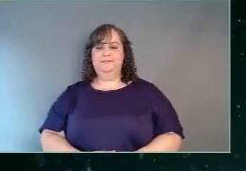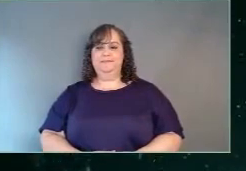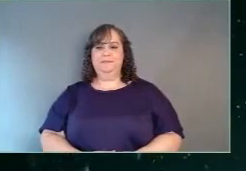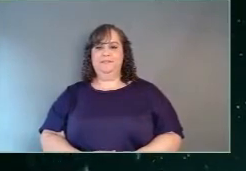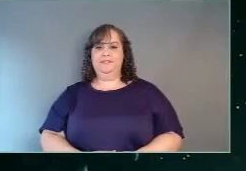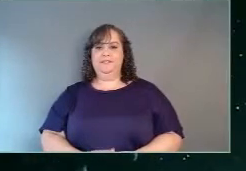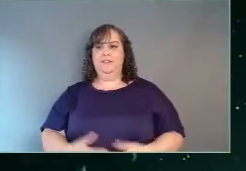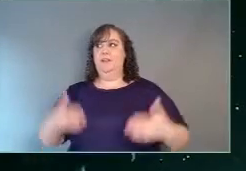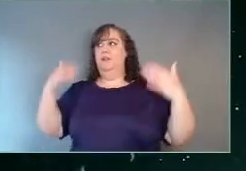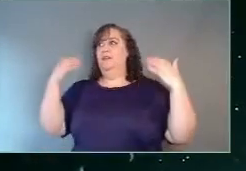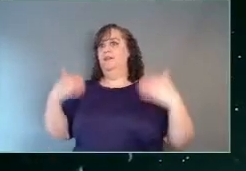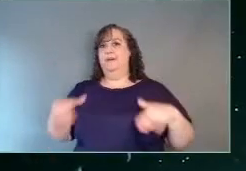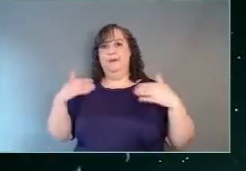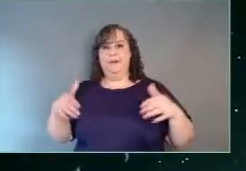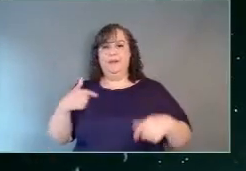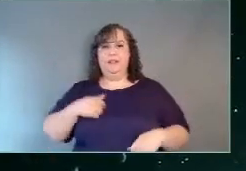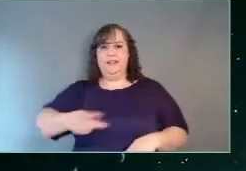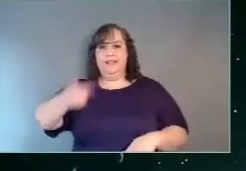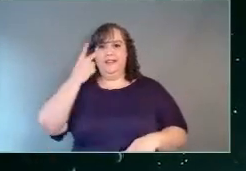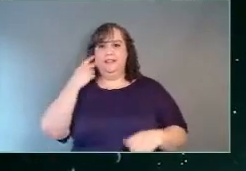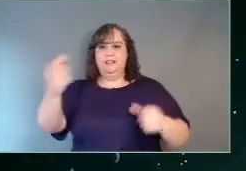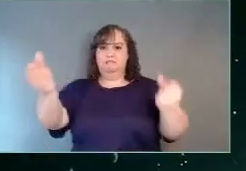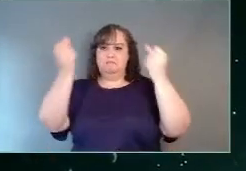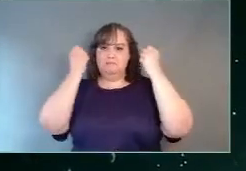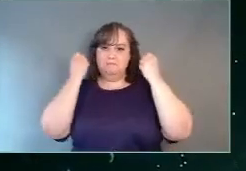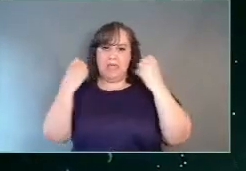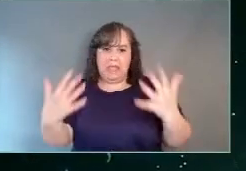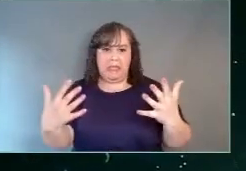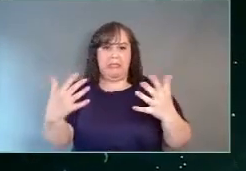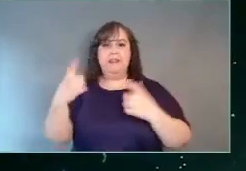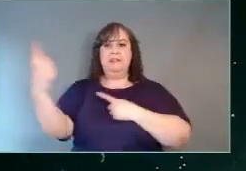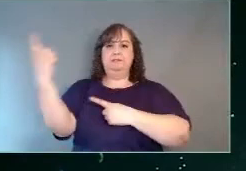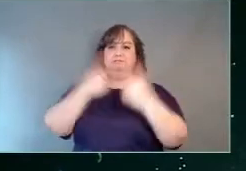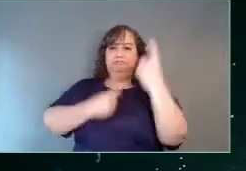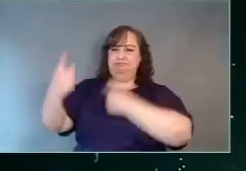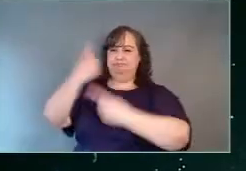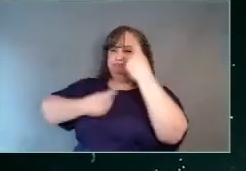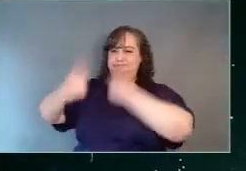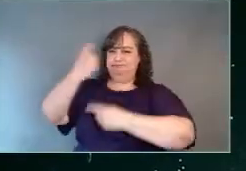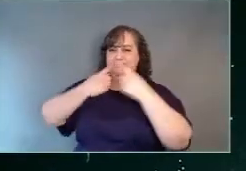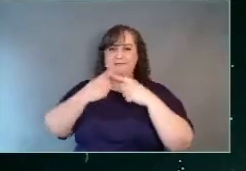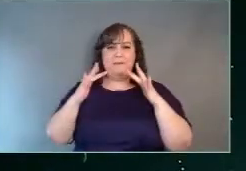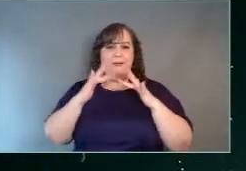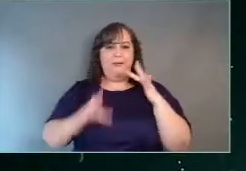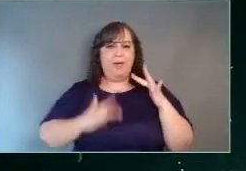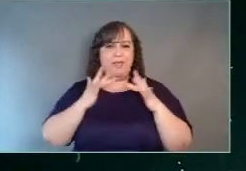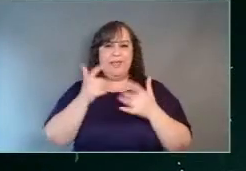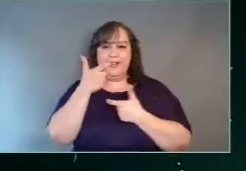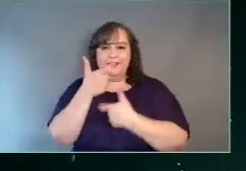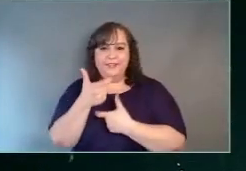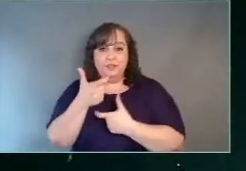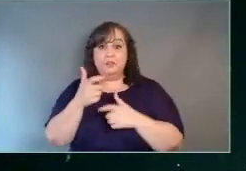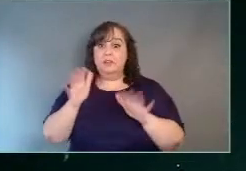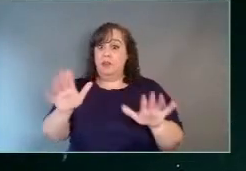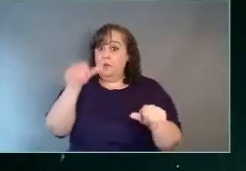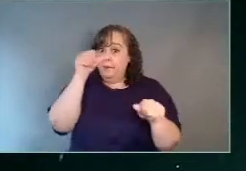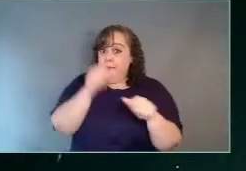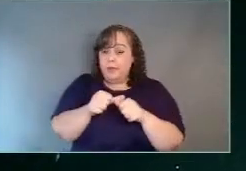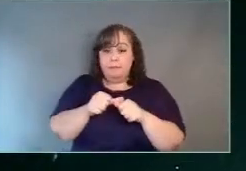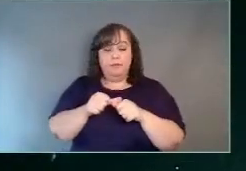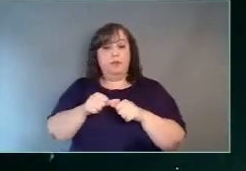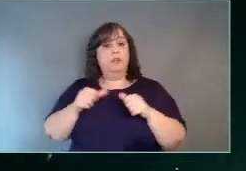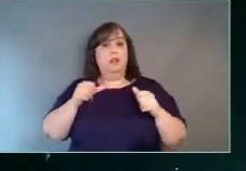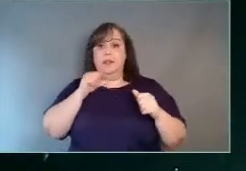Okay, everyone, I see we have so many questions coming in from our online viewers. Remember that it is not too late to ask your questions. Just